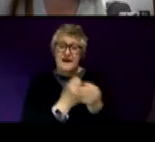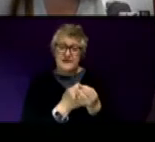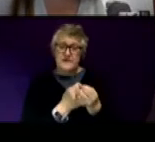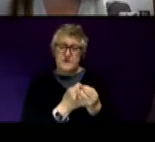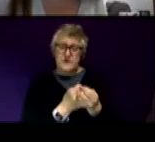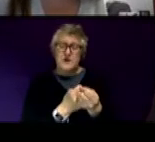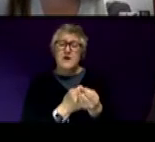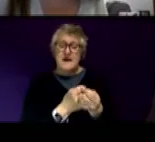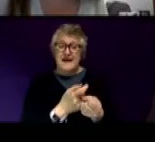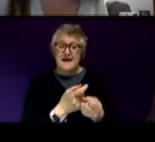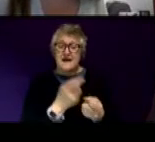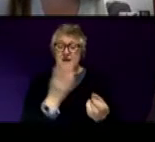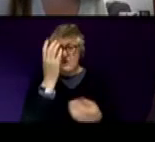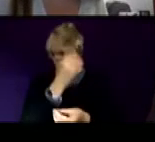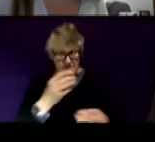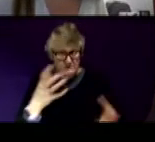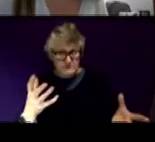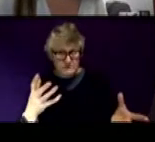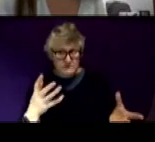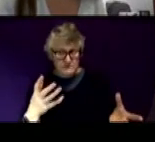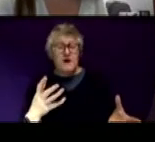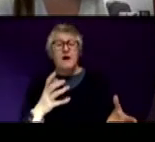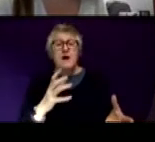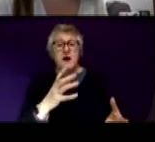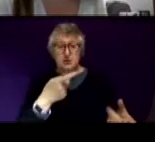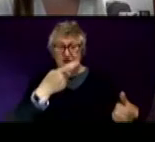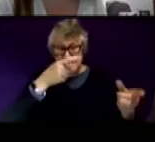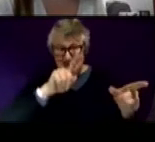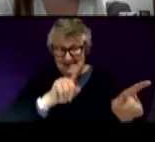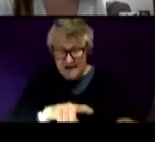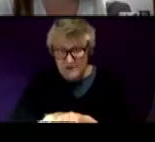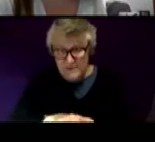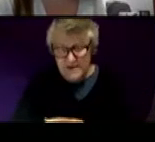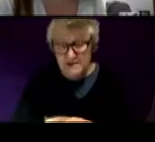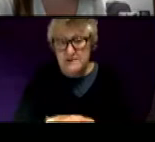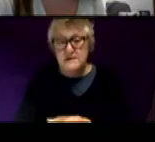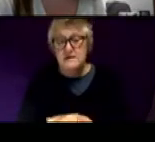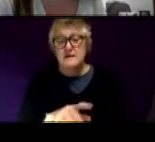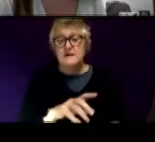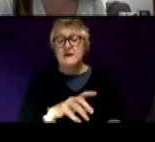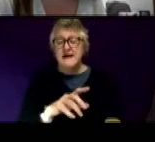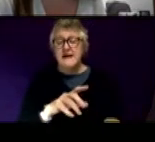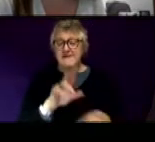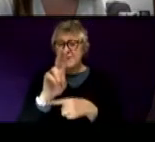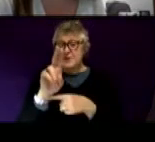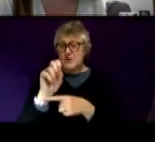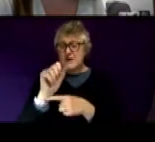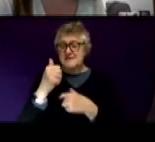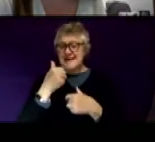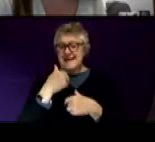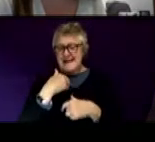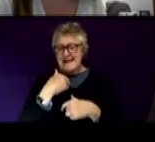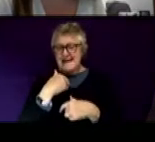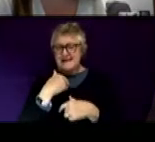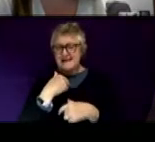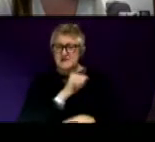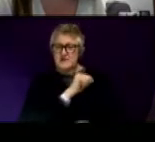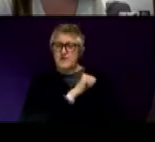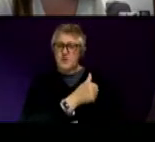under the settlement agreement, while it's enforced, the United States has authority to review and approve